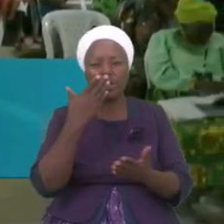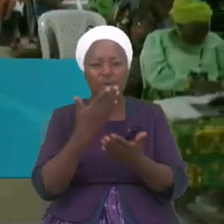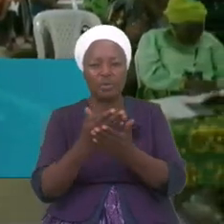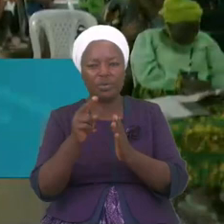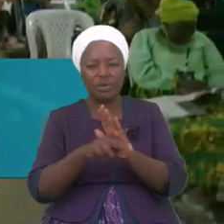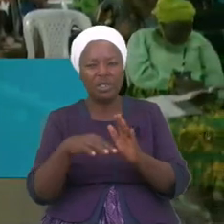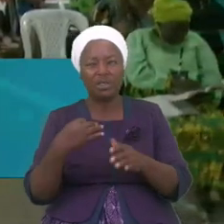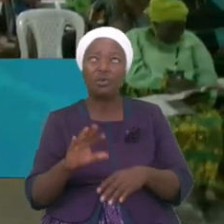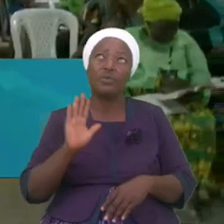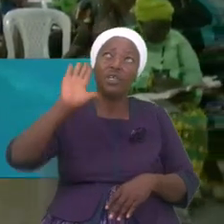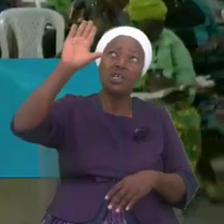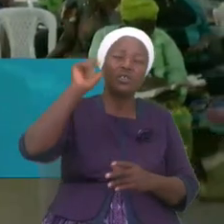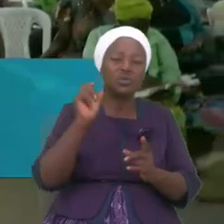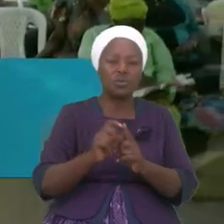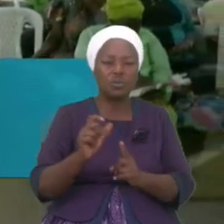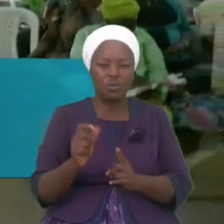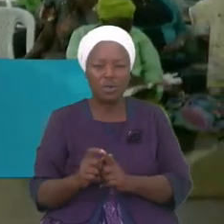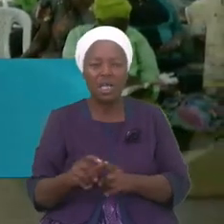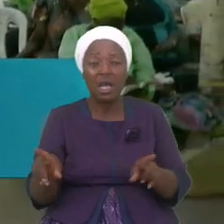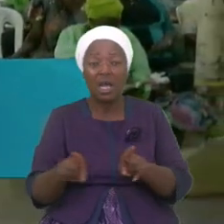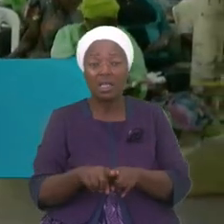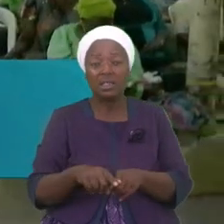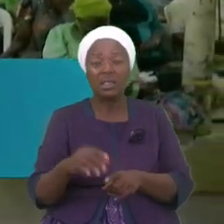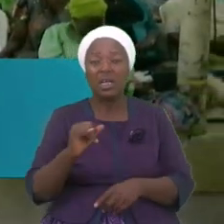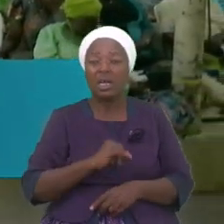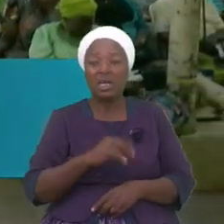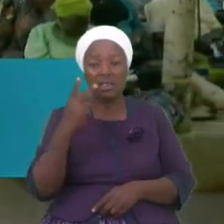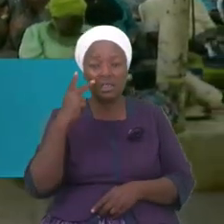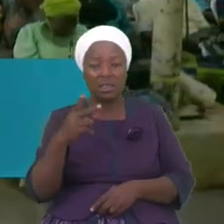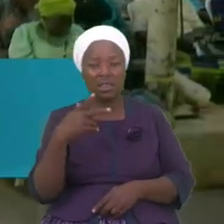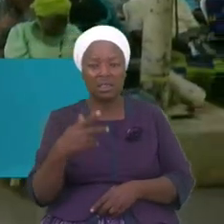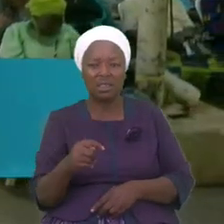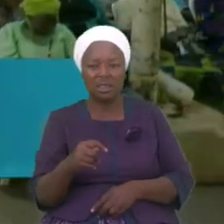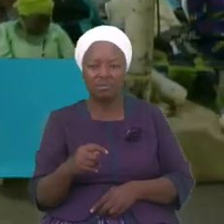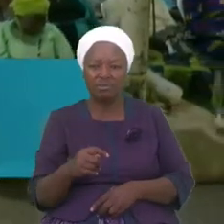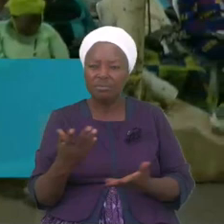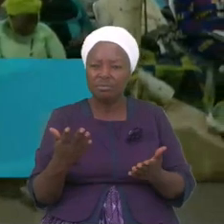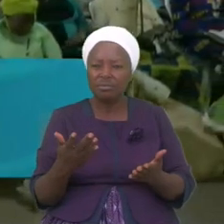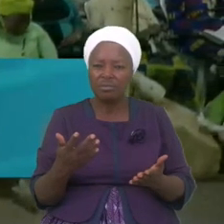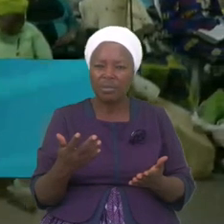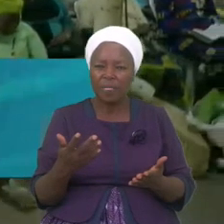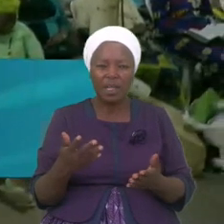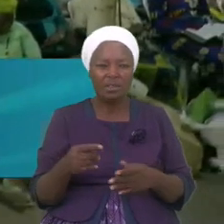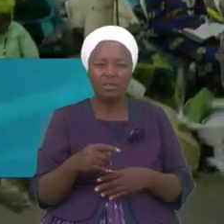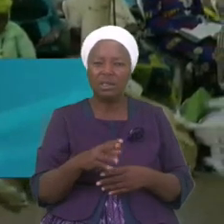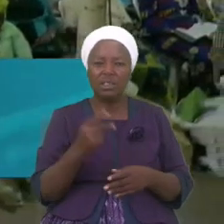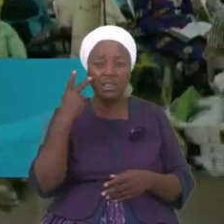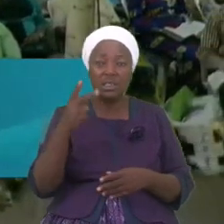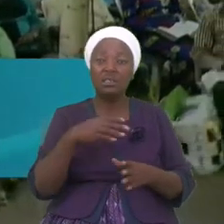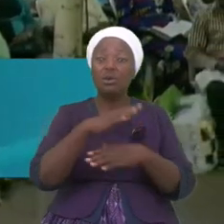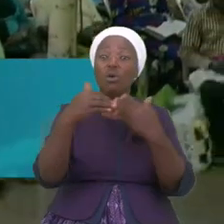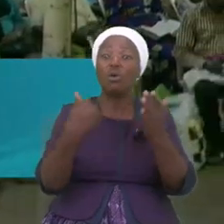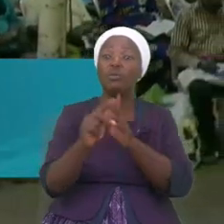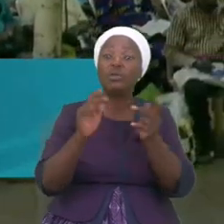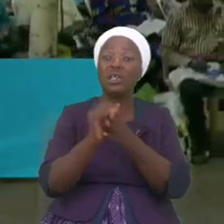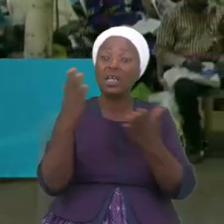his word. As I look at, you know, the field or the sea of Exia tonight, I know that like